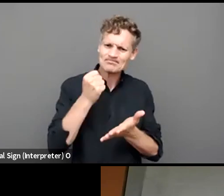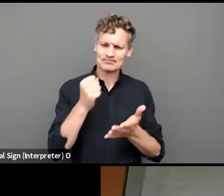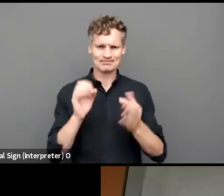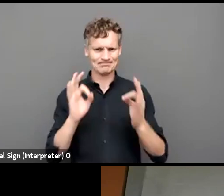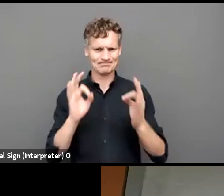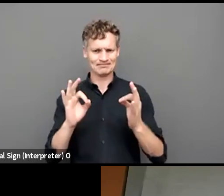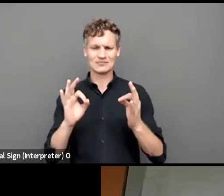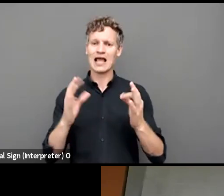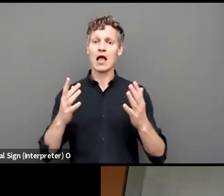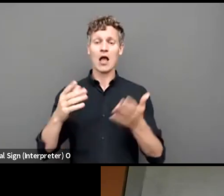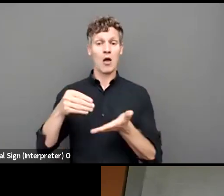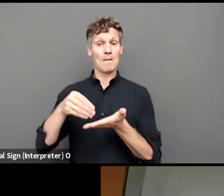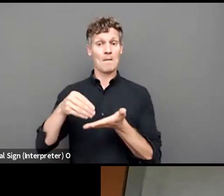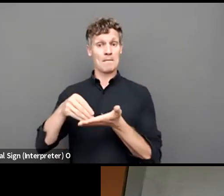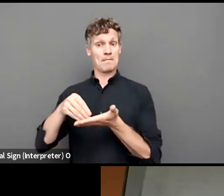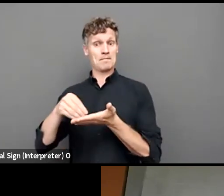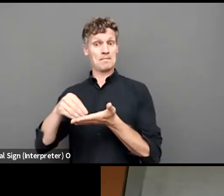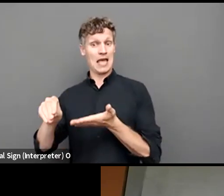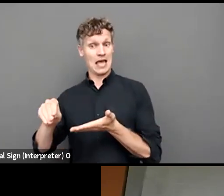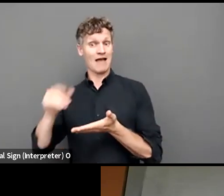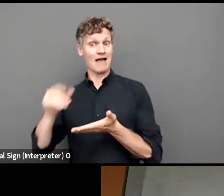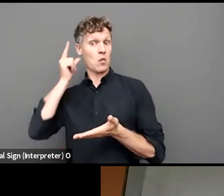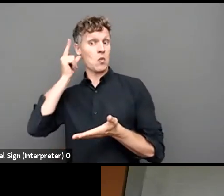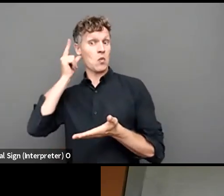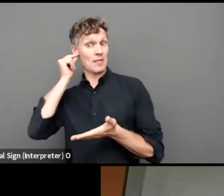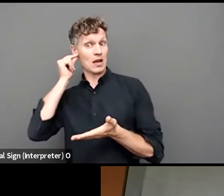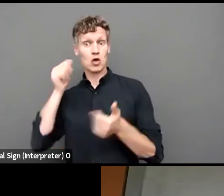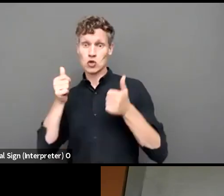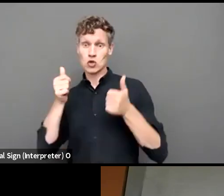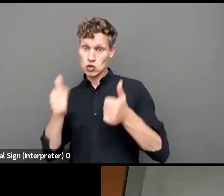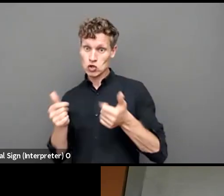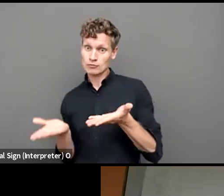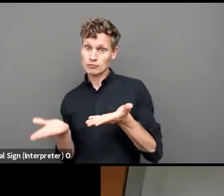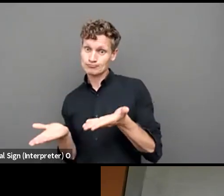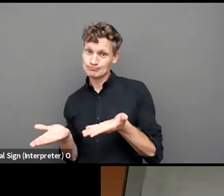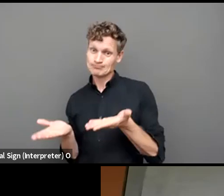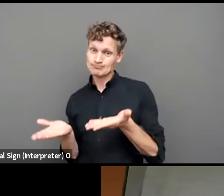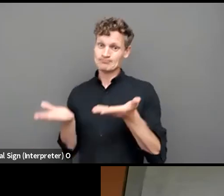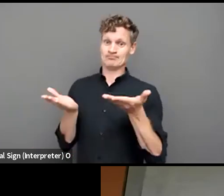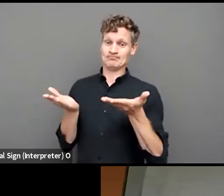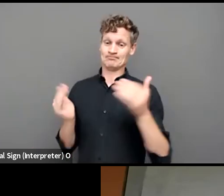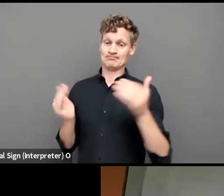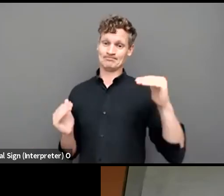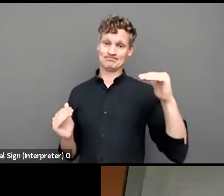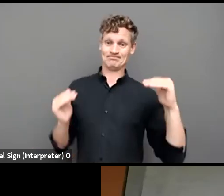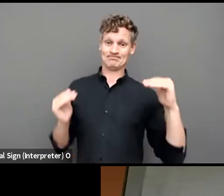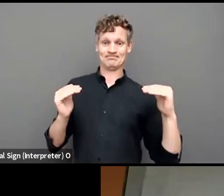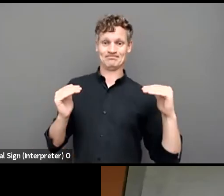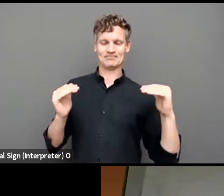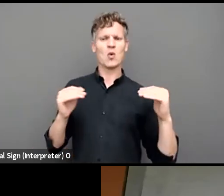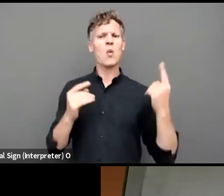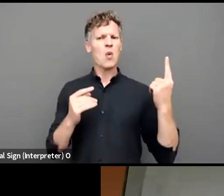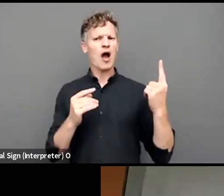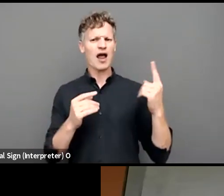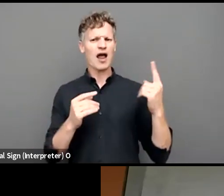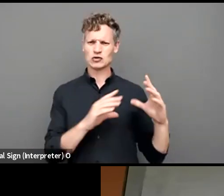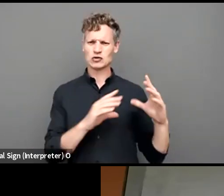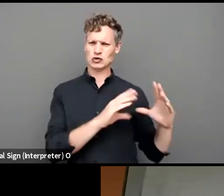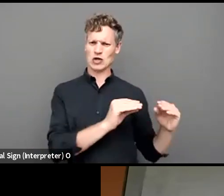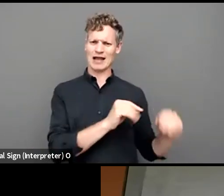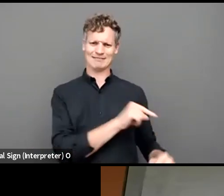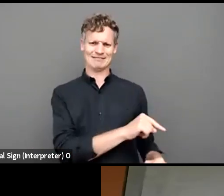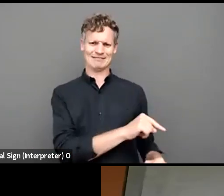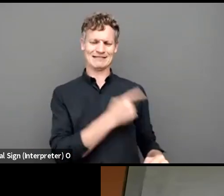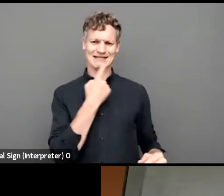and compensated? And I mean, I'm looking at a comment from Kali here as well in the chat saying, should we not be thinking